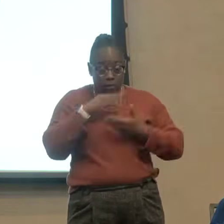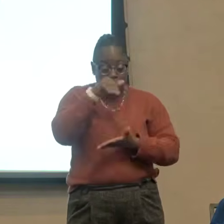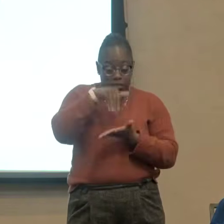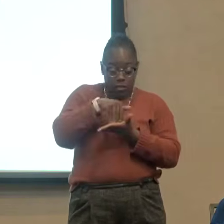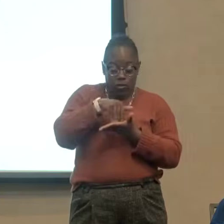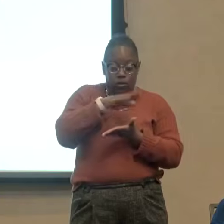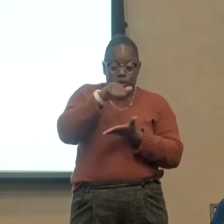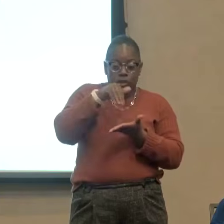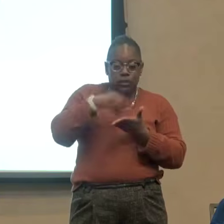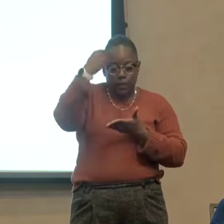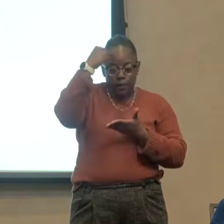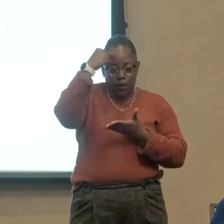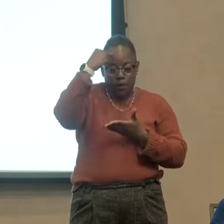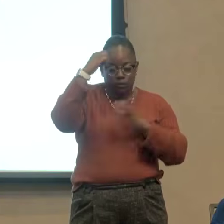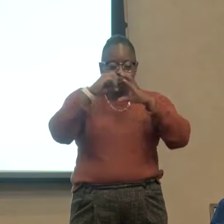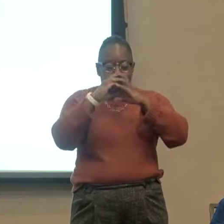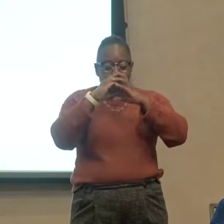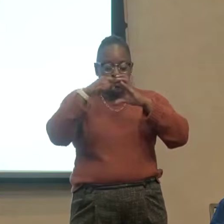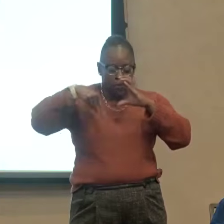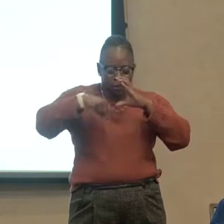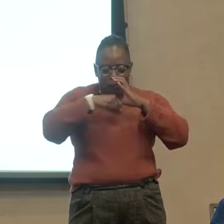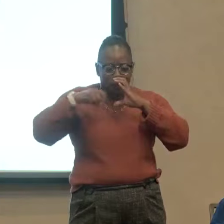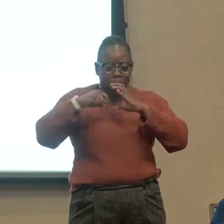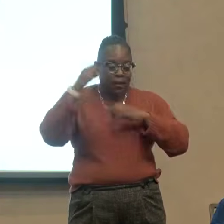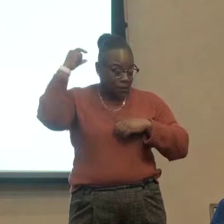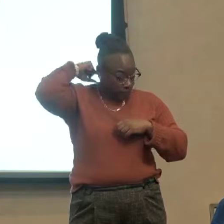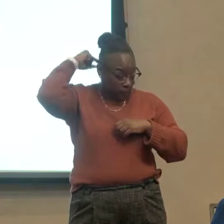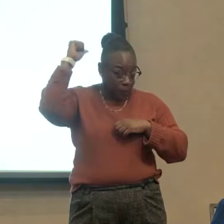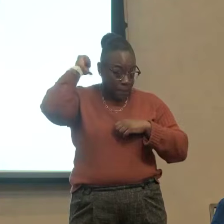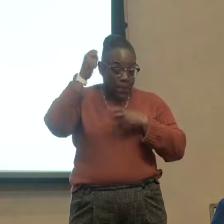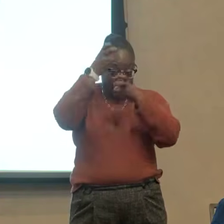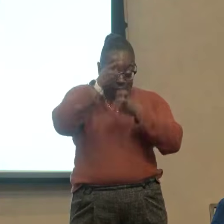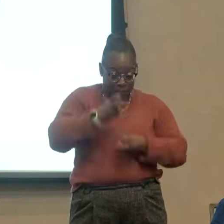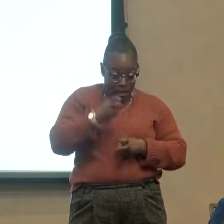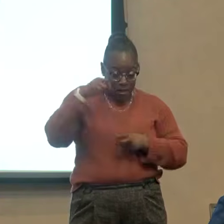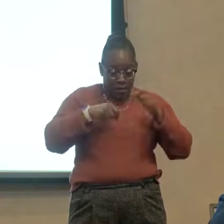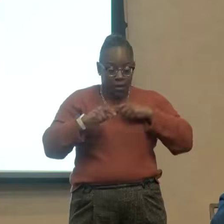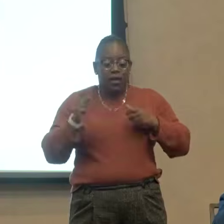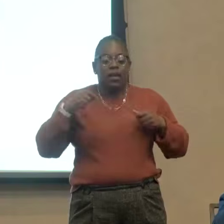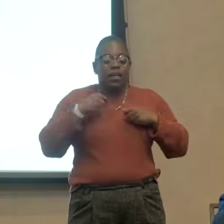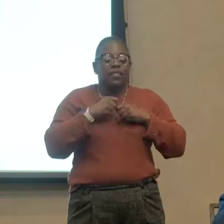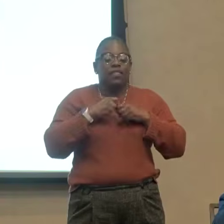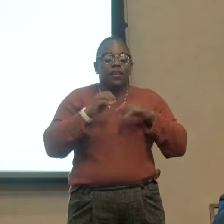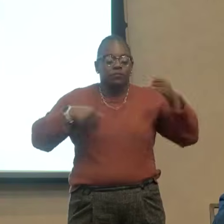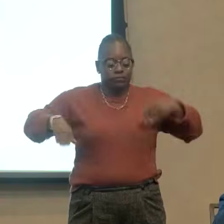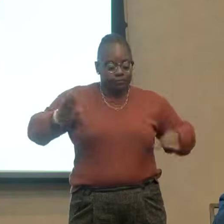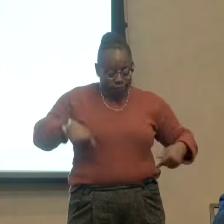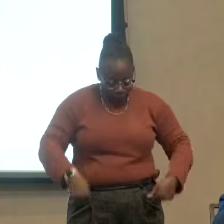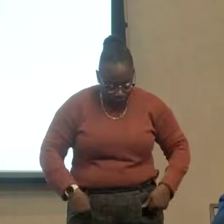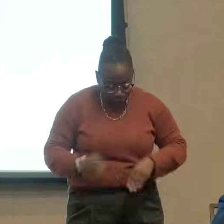nervous system, which is the brain and spinal cord. There's the peripheral nervous system, which allows you to move your arms and legs and